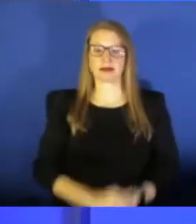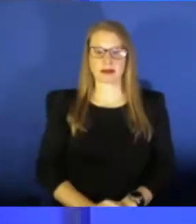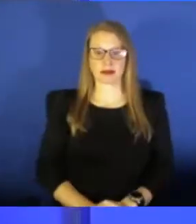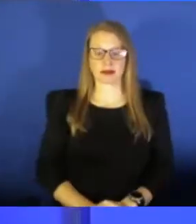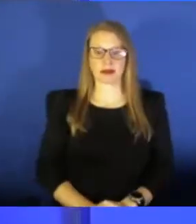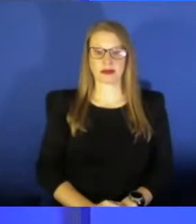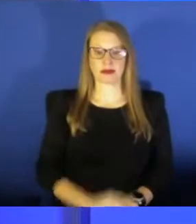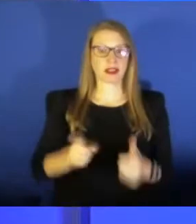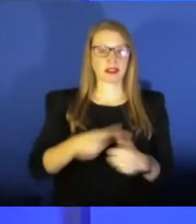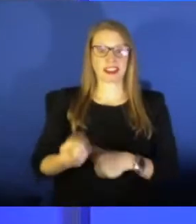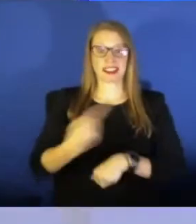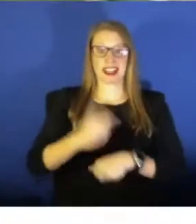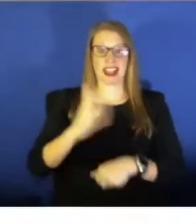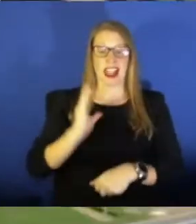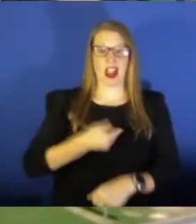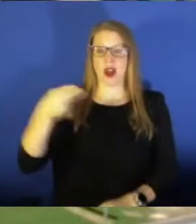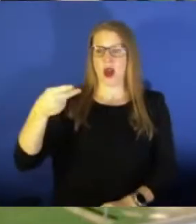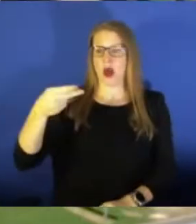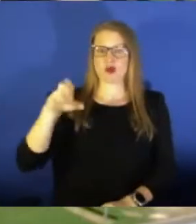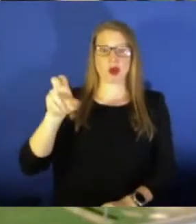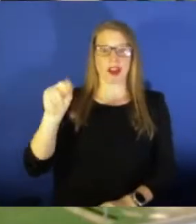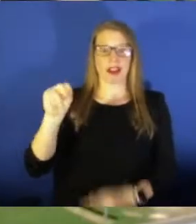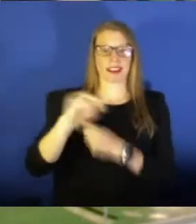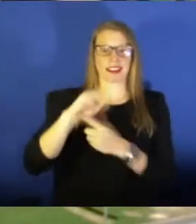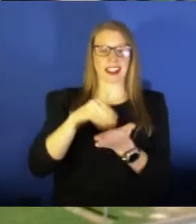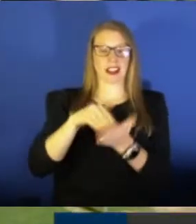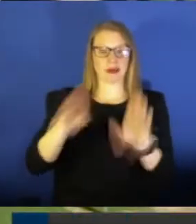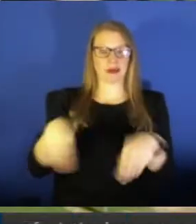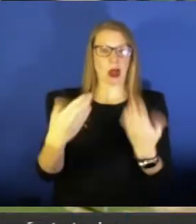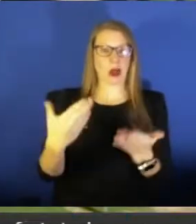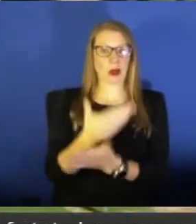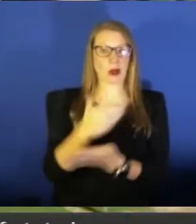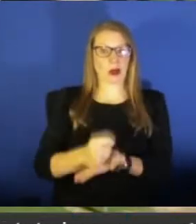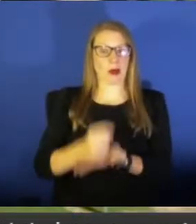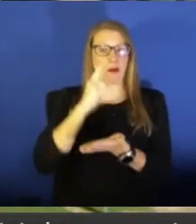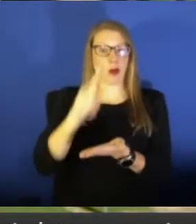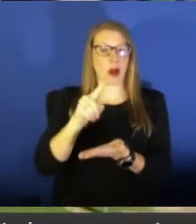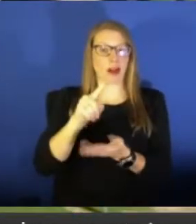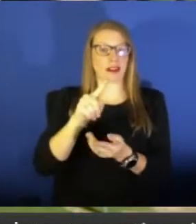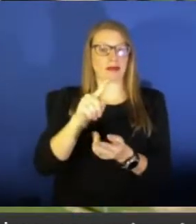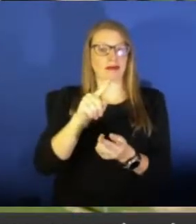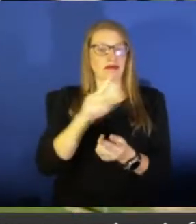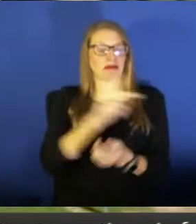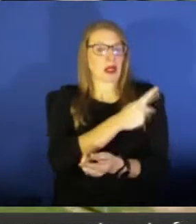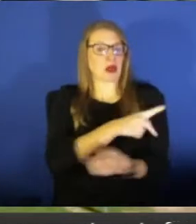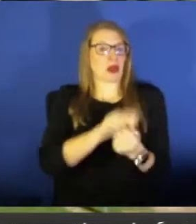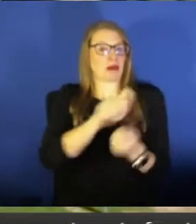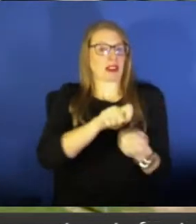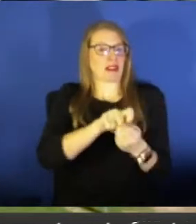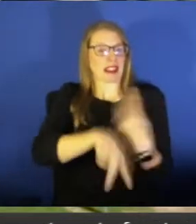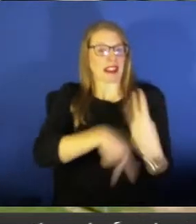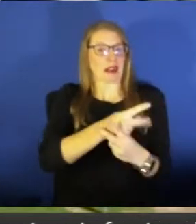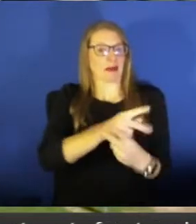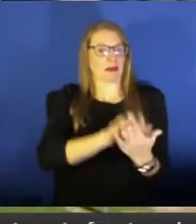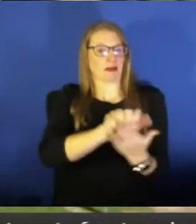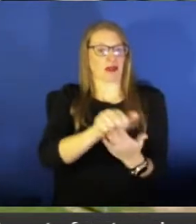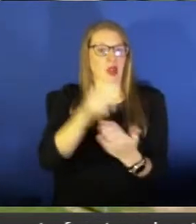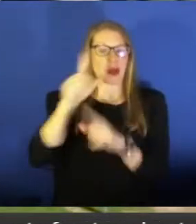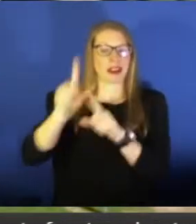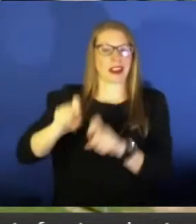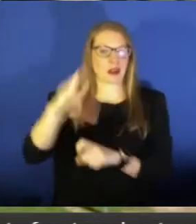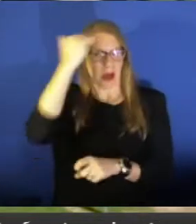our new Proton Center, offering a new treatment for those with certain types of cancers. We'll test your proton knowledge coming up later in the show.